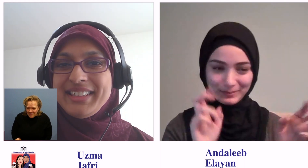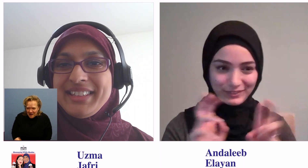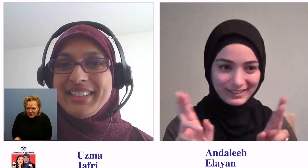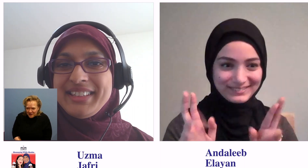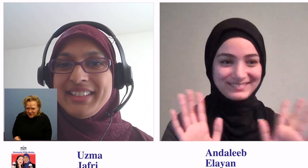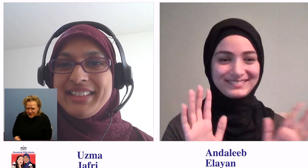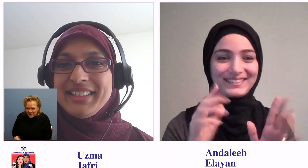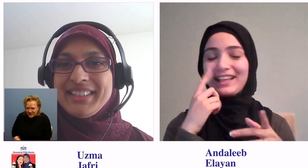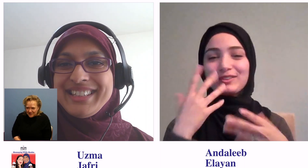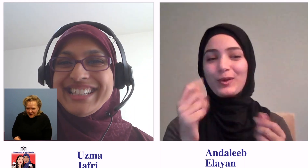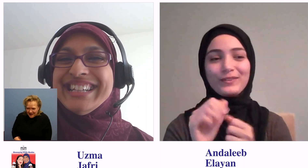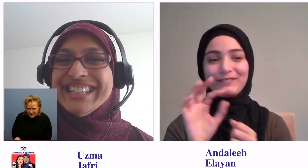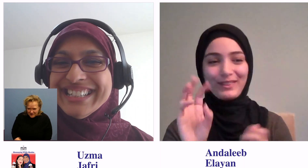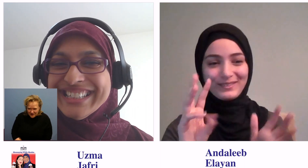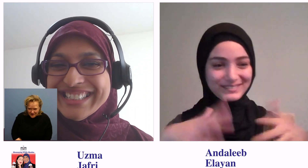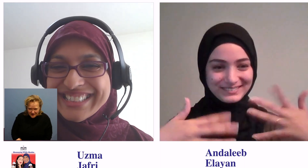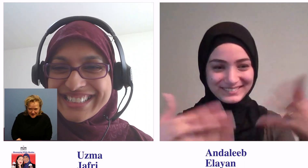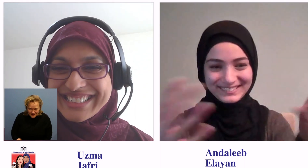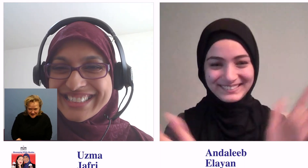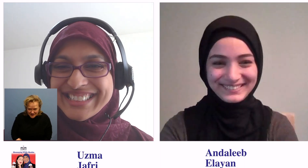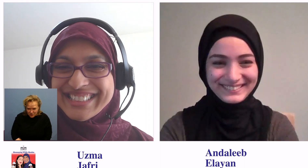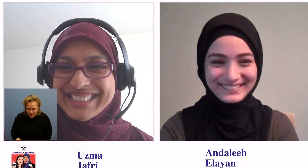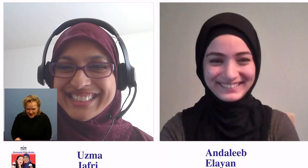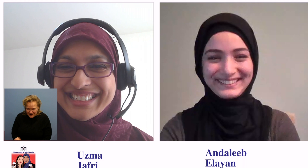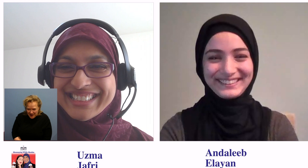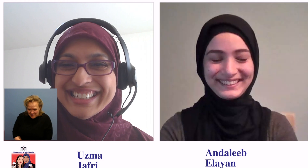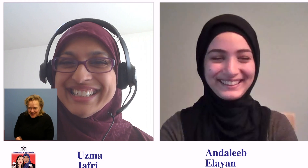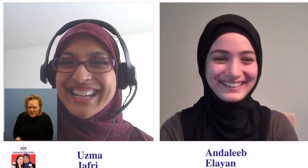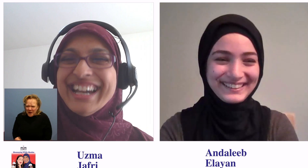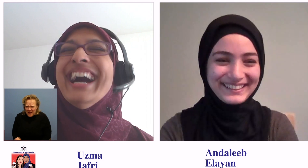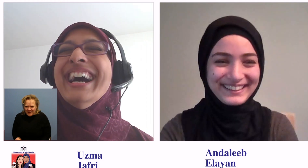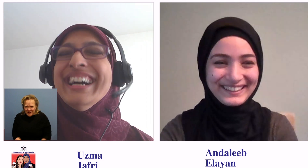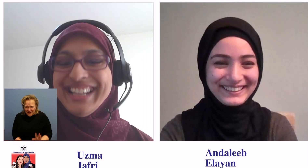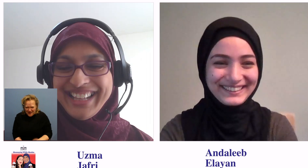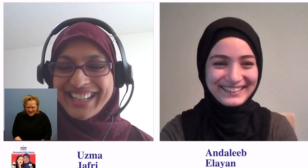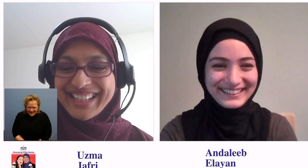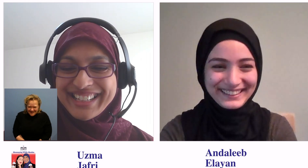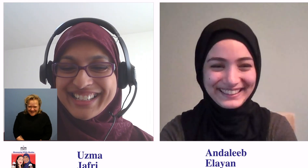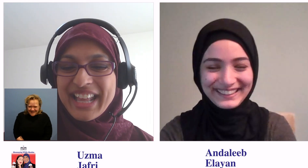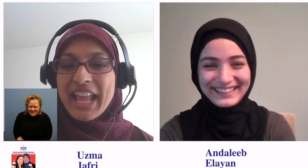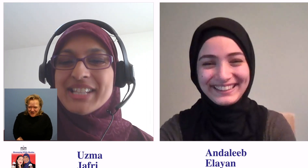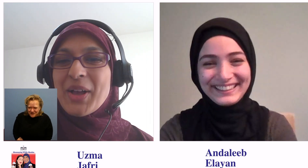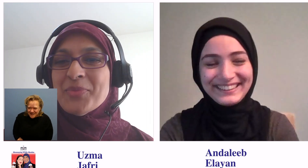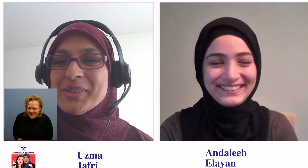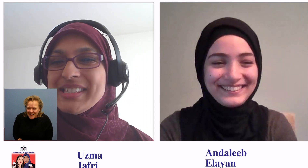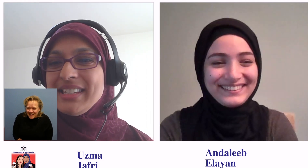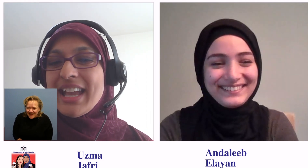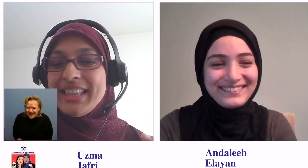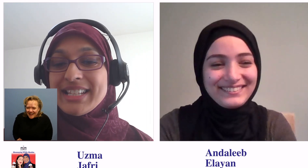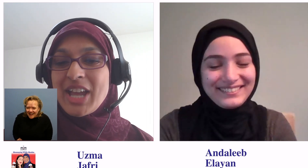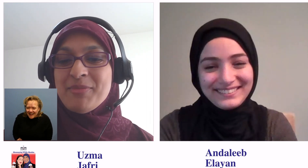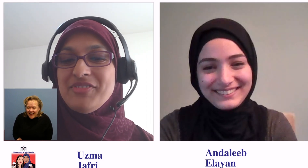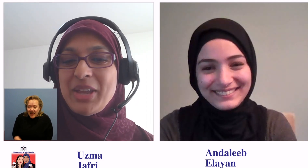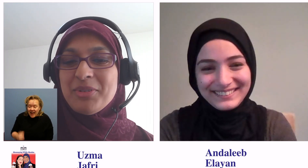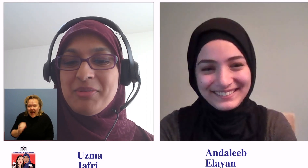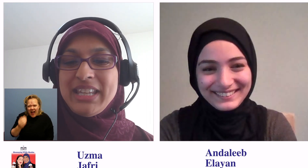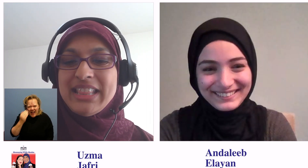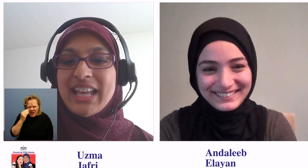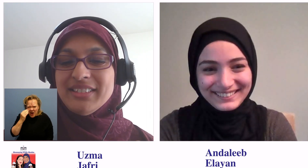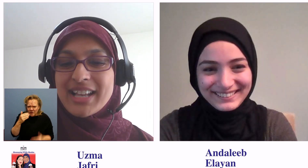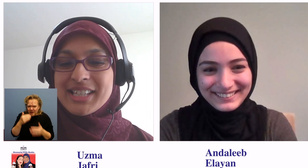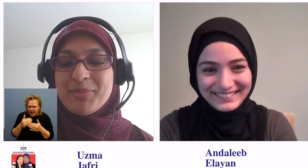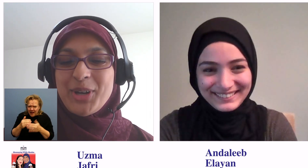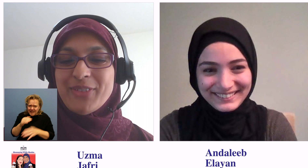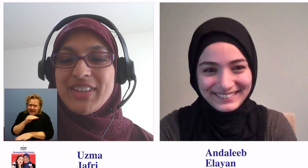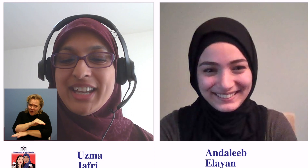So, um, I already feel like my, have a intellectual breakdown happening here, but go ahead. No, no, I'm fine. It's almost, yeah, that time of day when